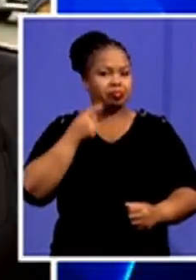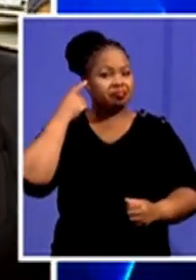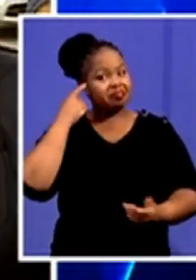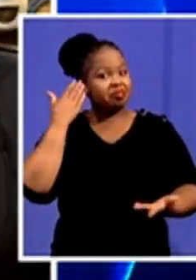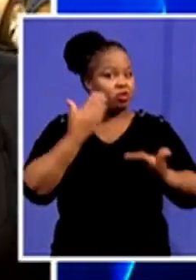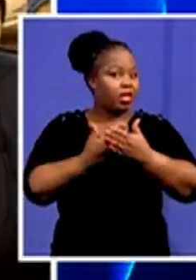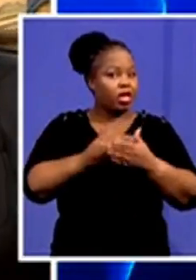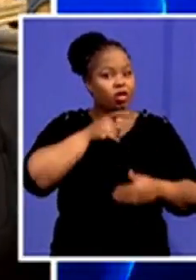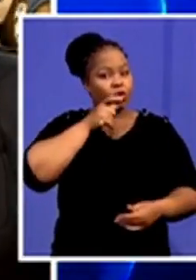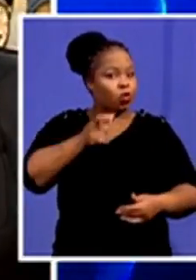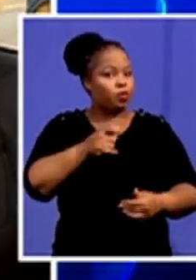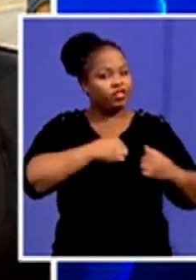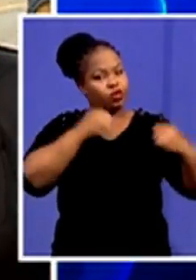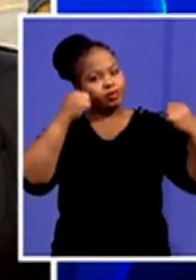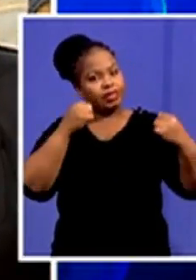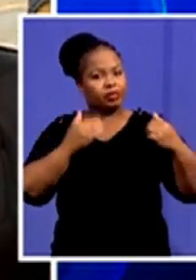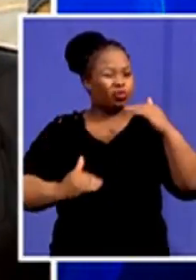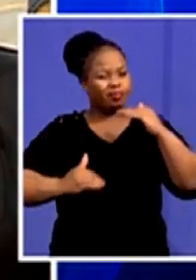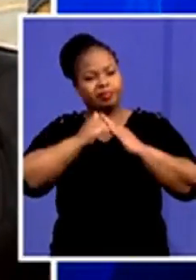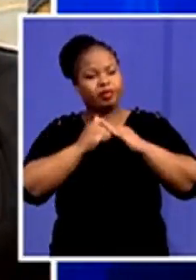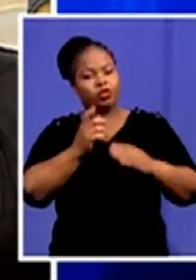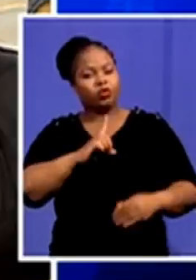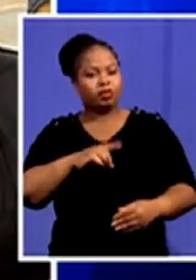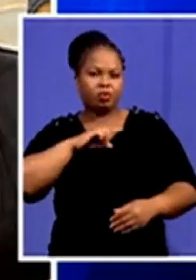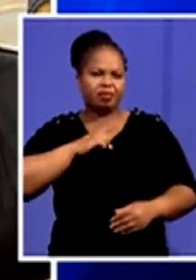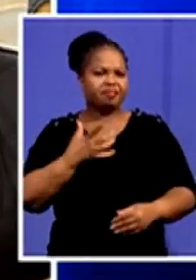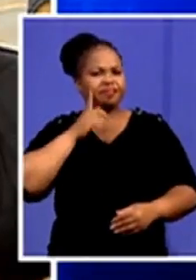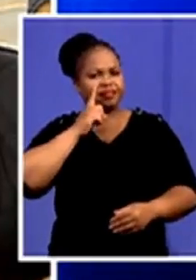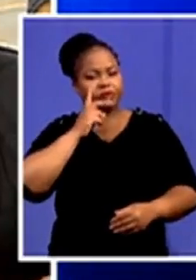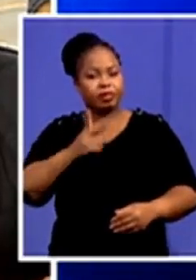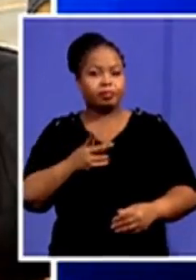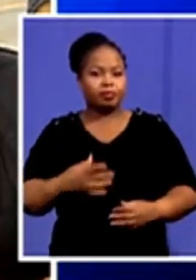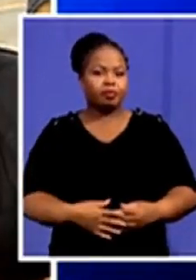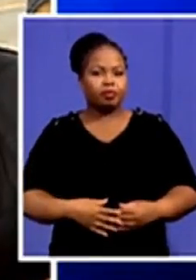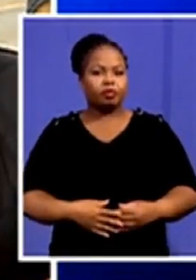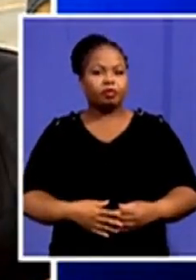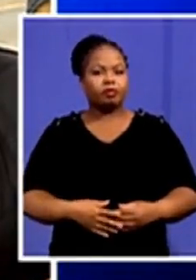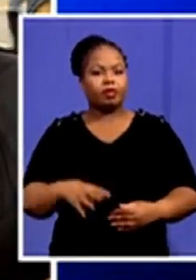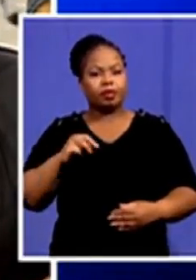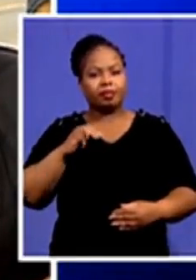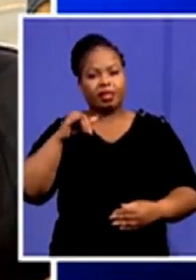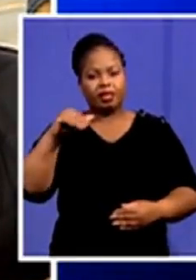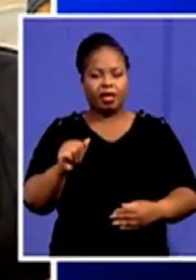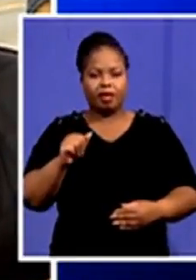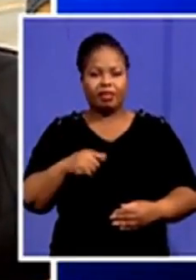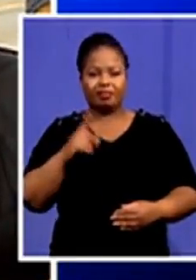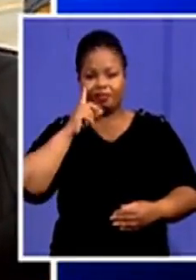that line where it is now incitement. Nozintombi Miya there setting the scene for us, and another process